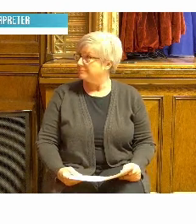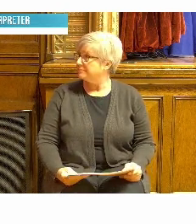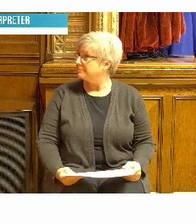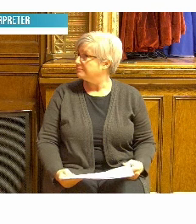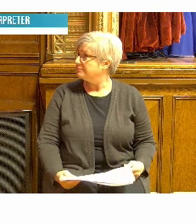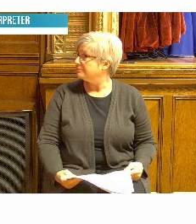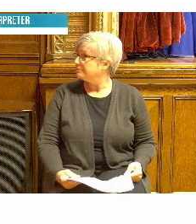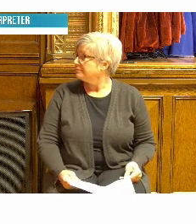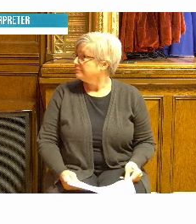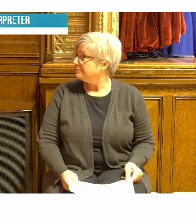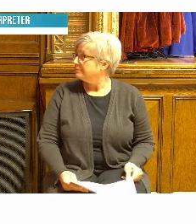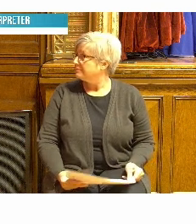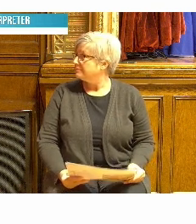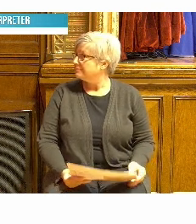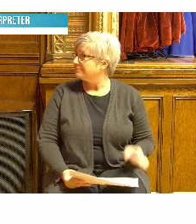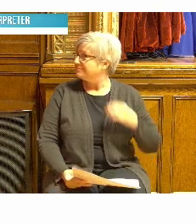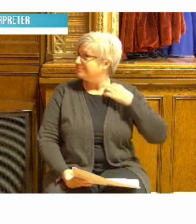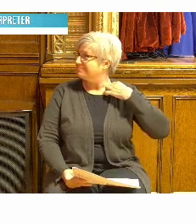All right, ready?